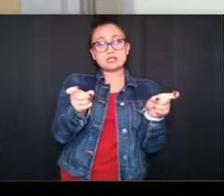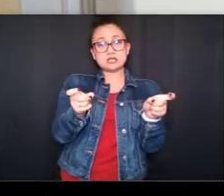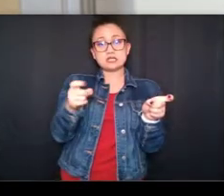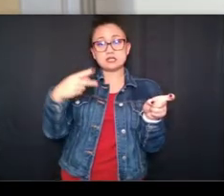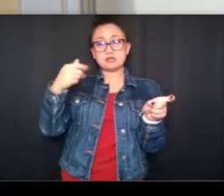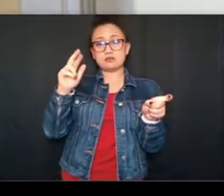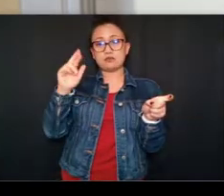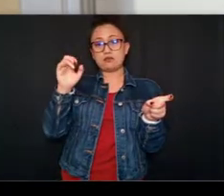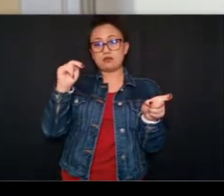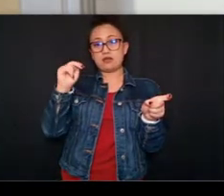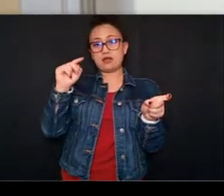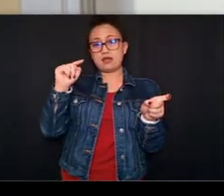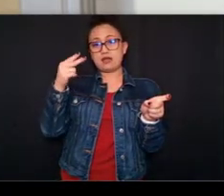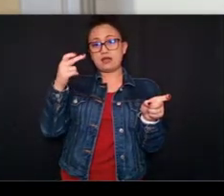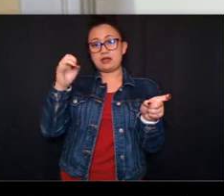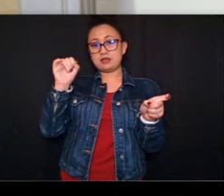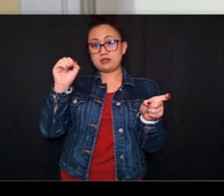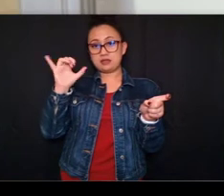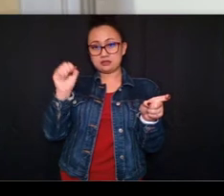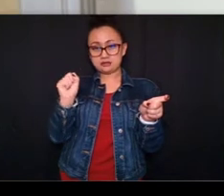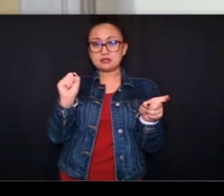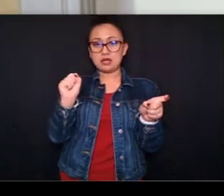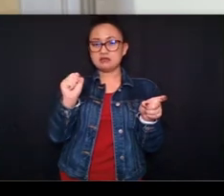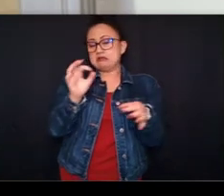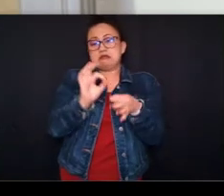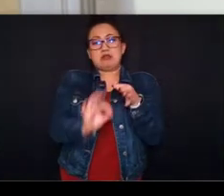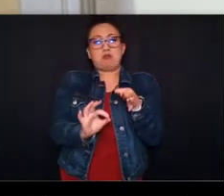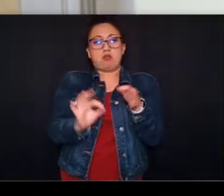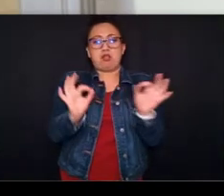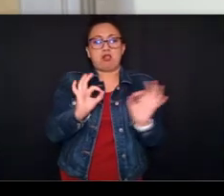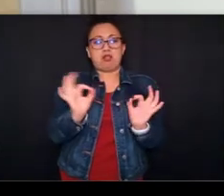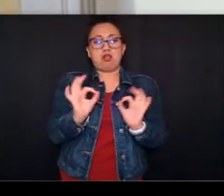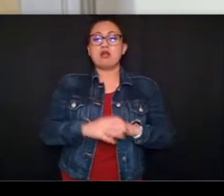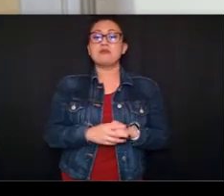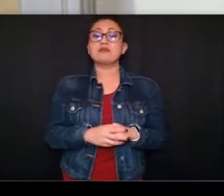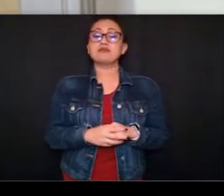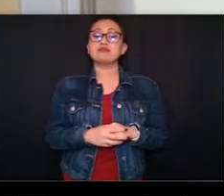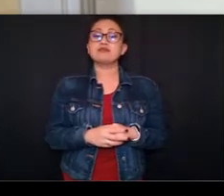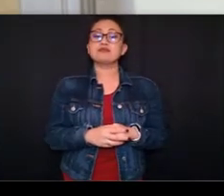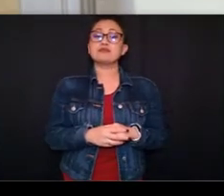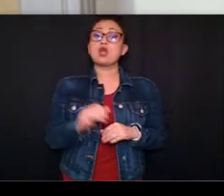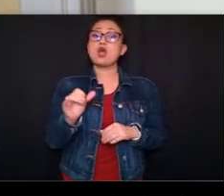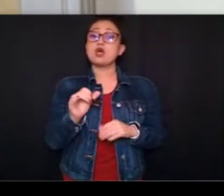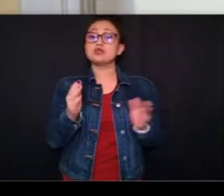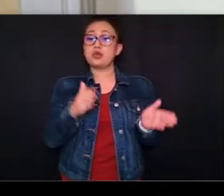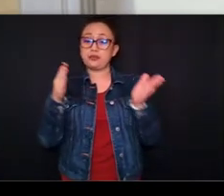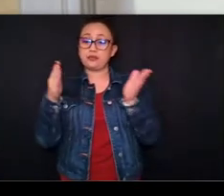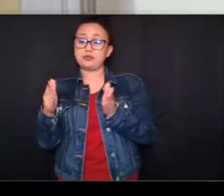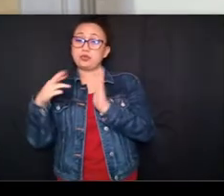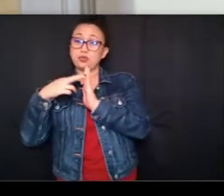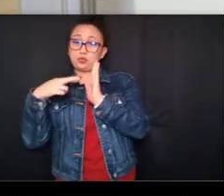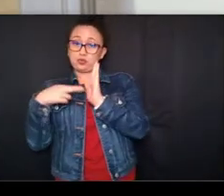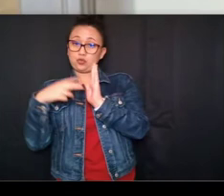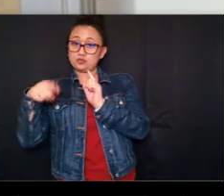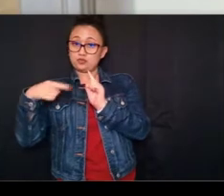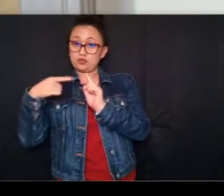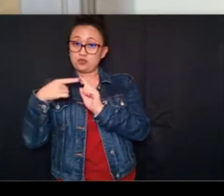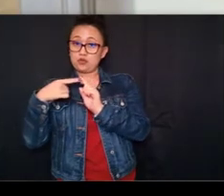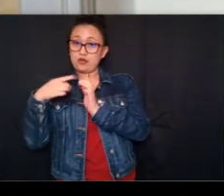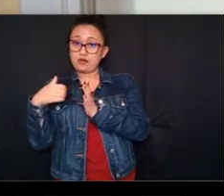show you exactly what that is in just a minute. Don't worry about it. It's very simple. And also we're trying to show you the rules that you follow when you're solving these problems,